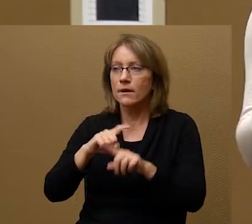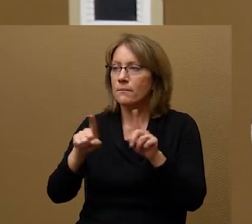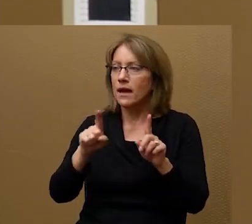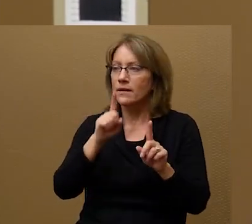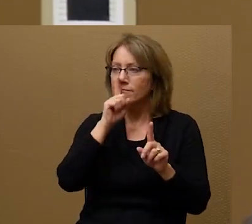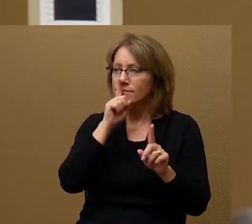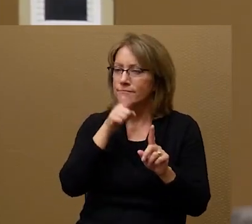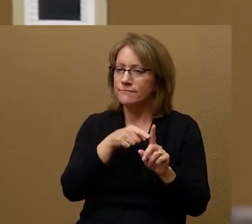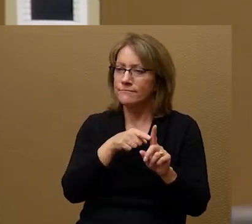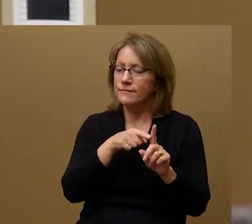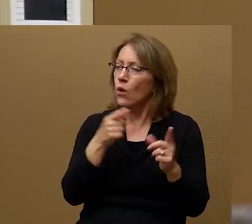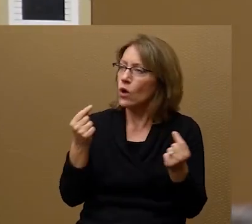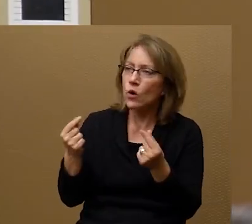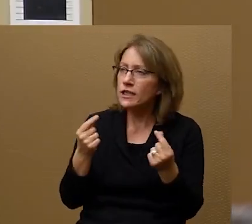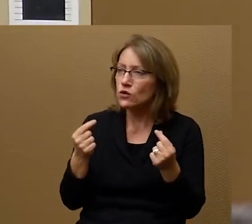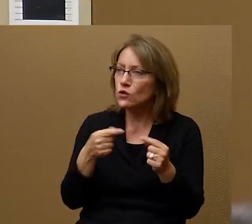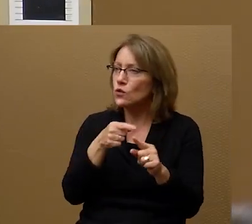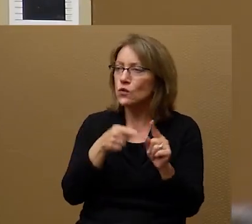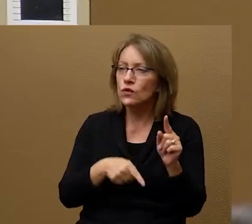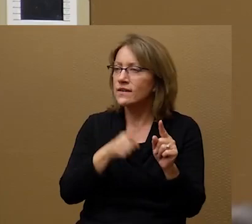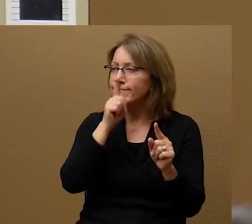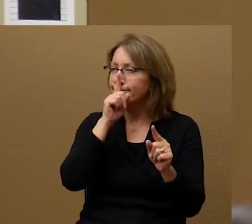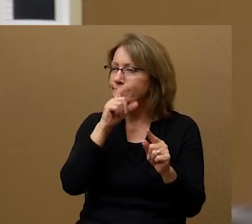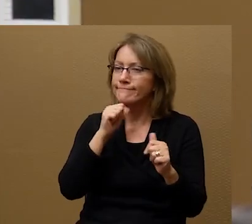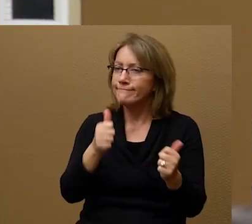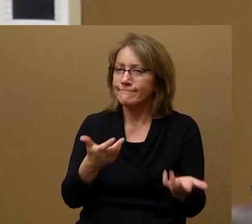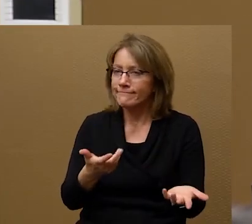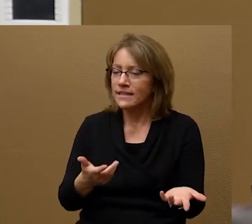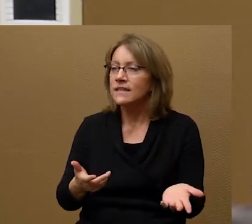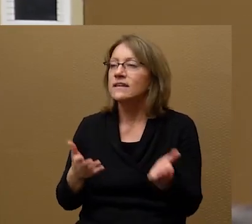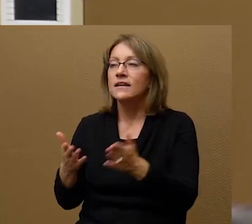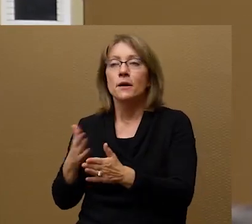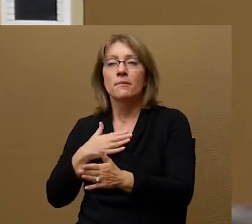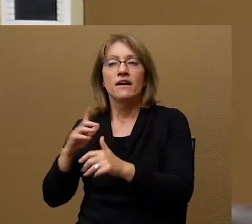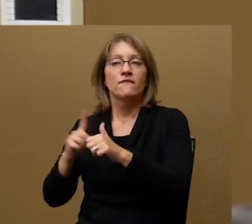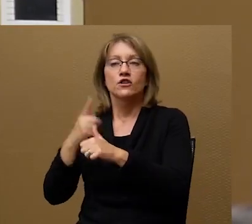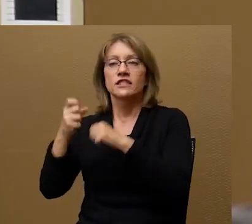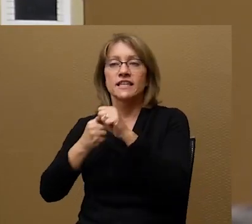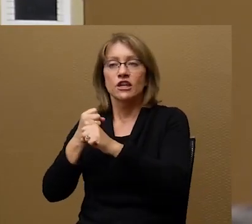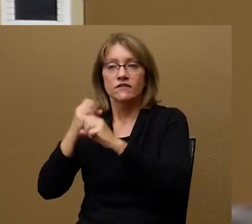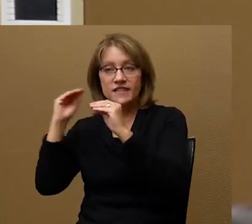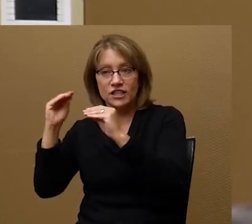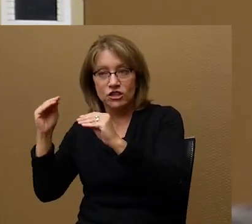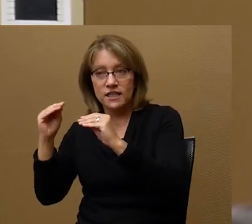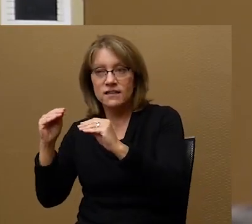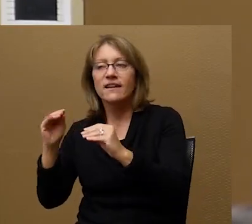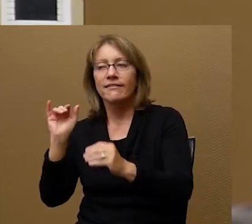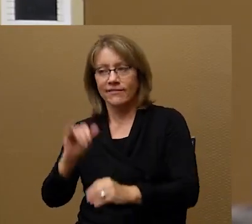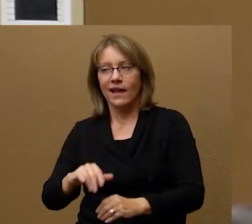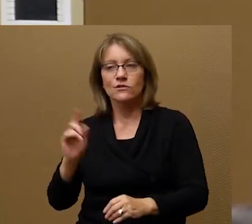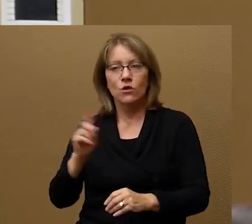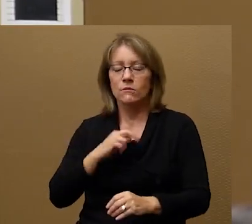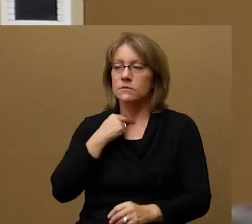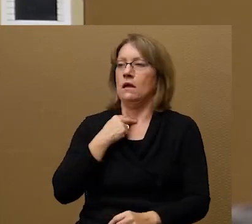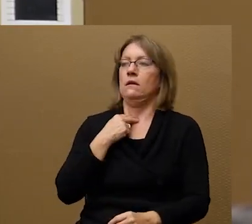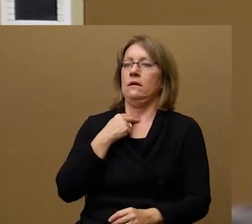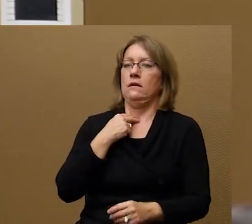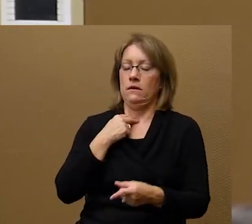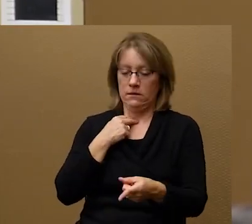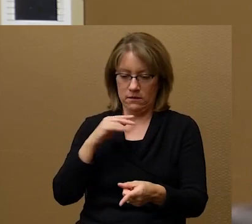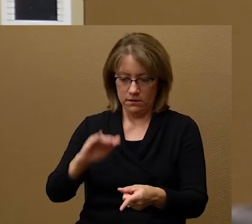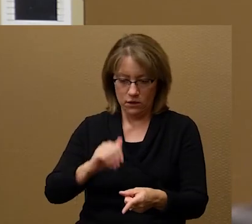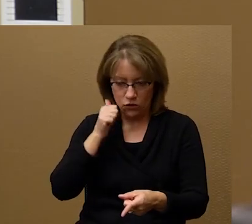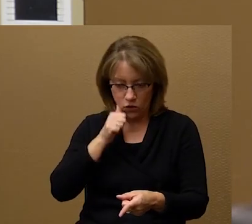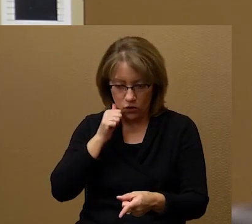And that's kind of where in my first year of teaching, that's where I got stuck. I had a little girl with hearing loss and autism, and I